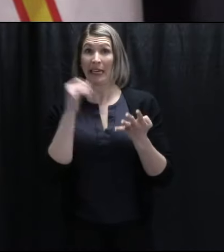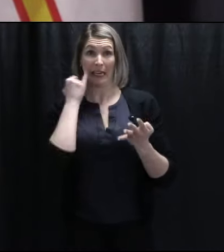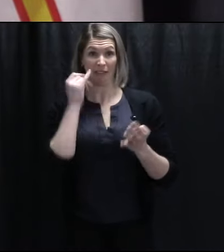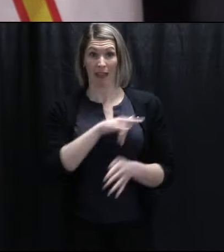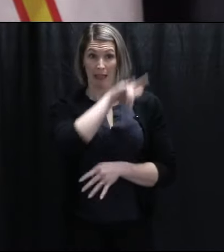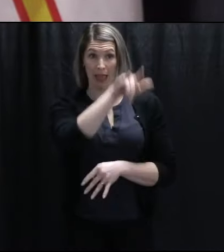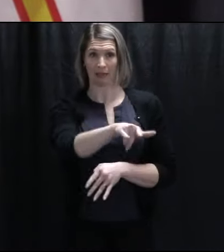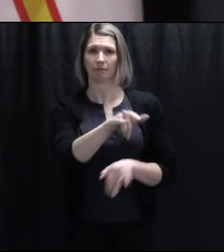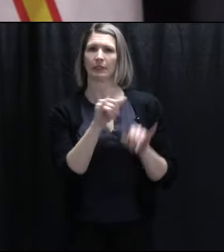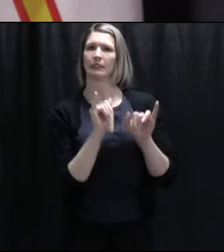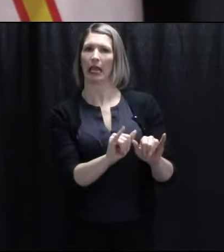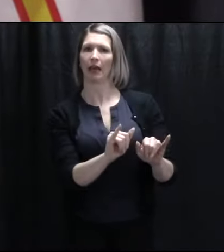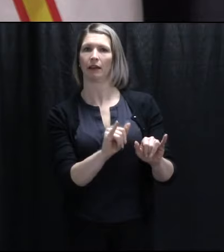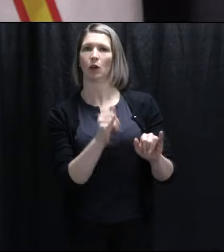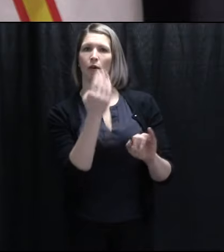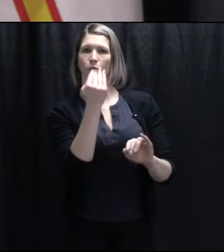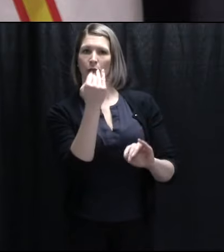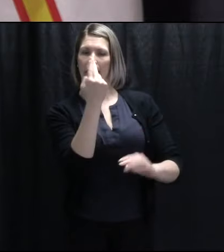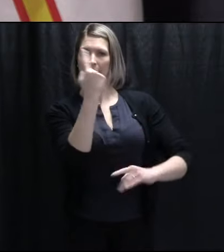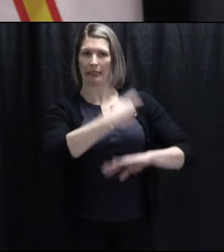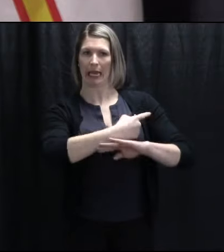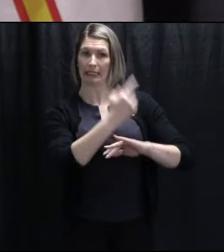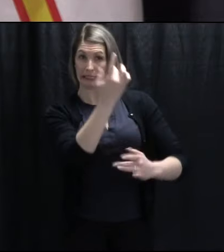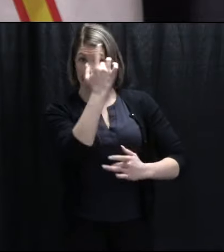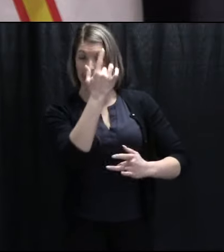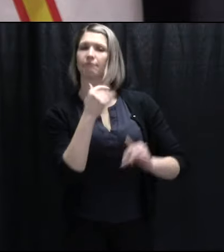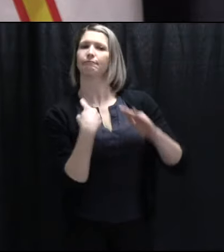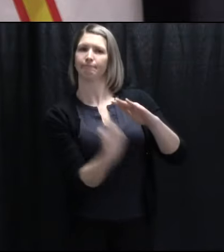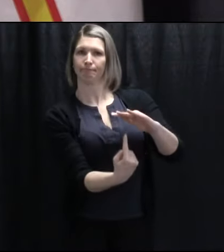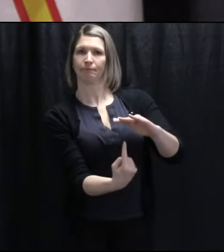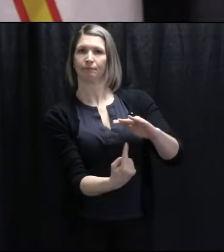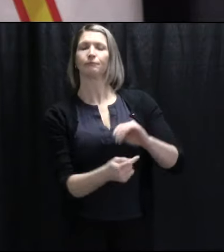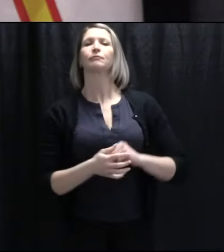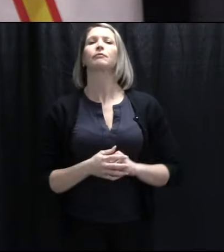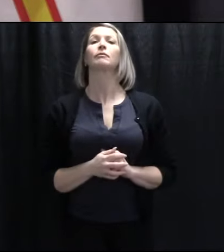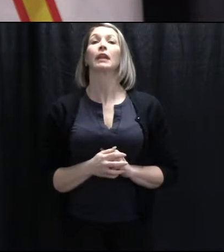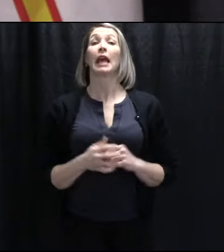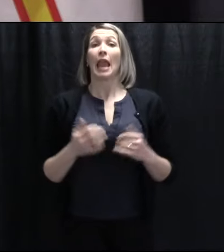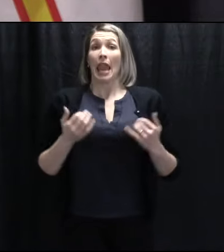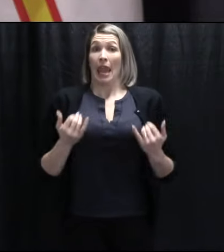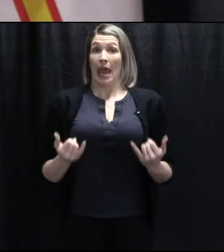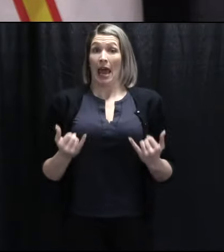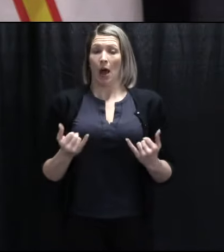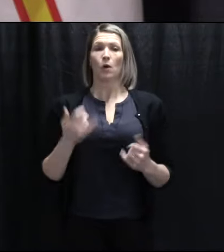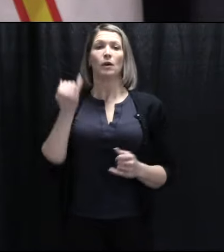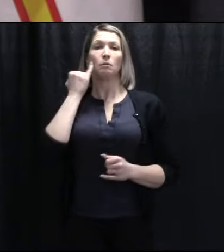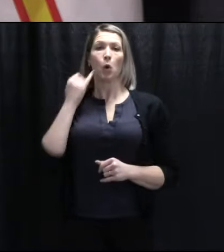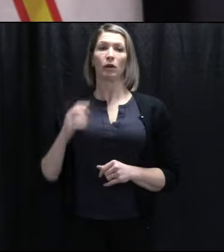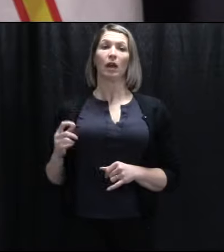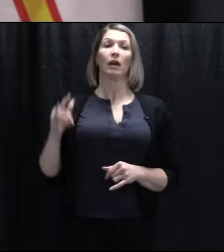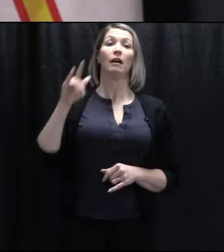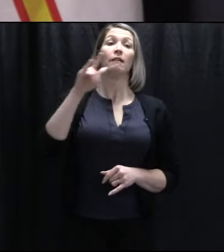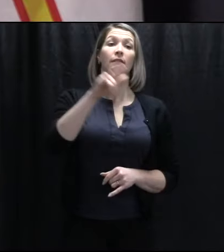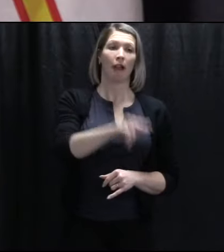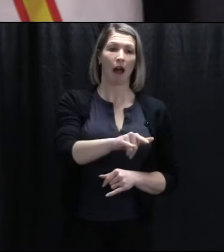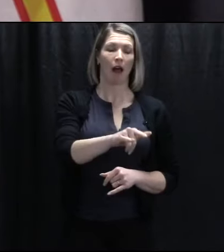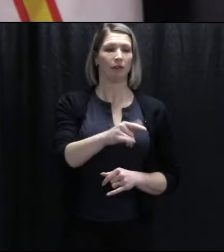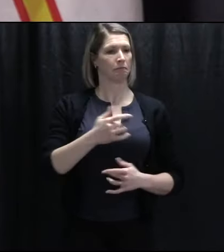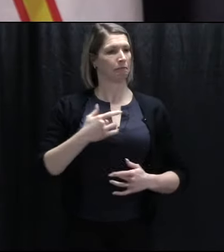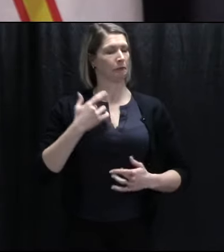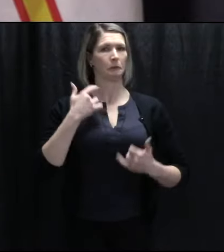right now, where we are is that if you're not showing symptoms, when you land in one of those airports, you can continue